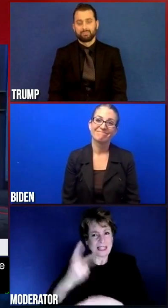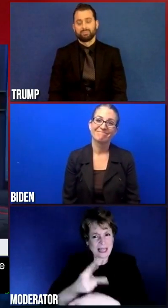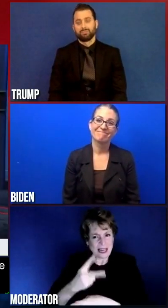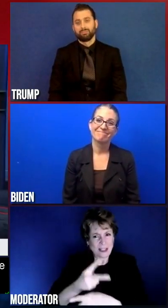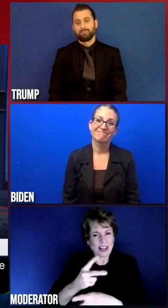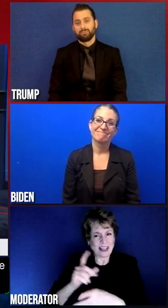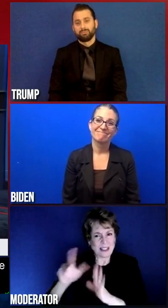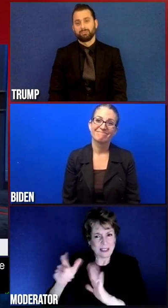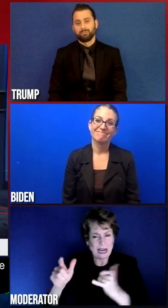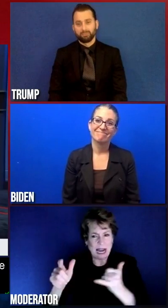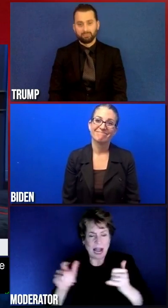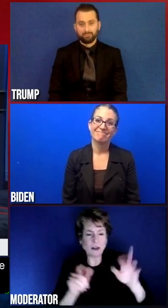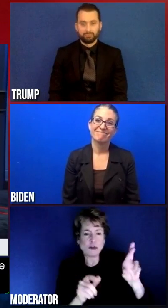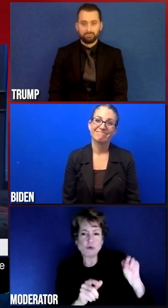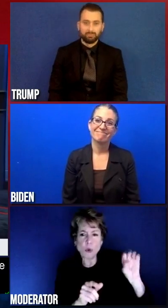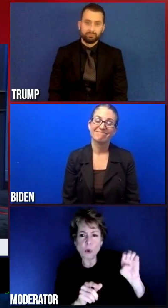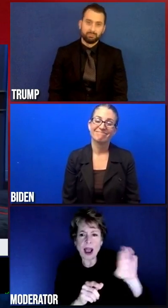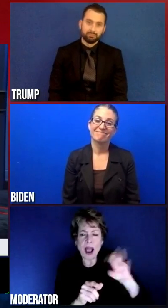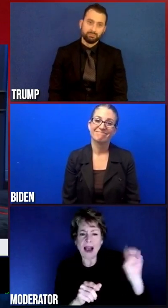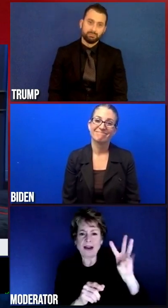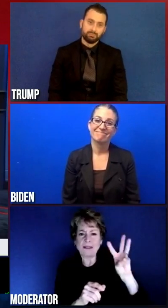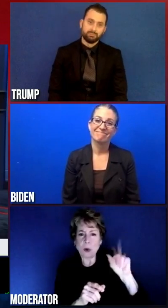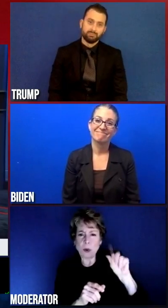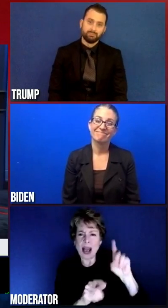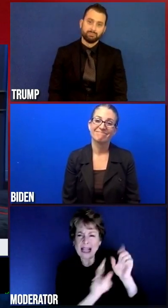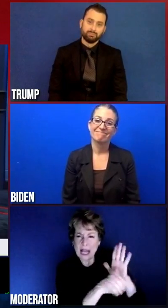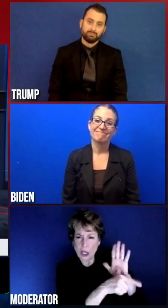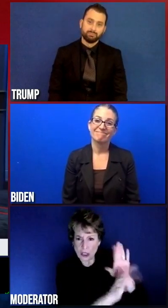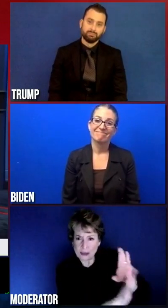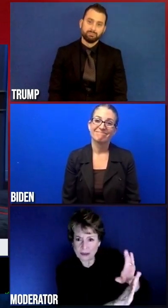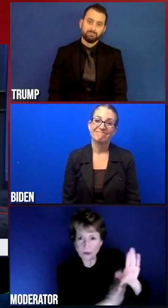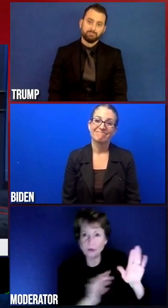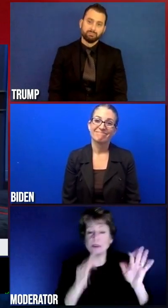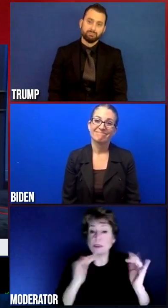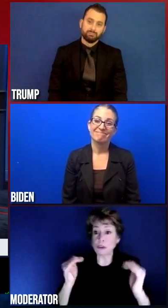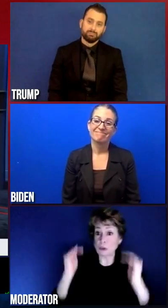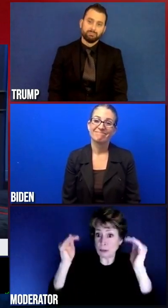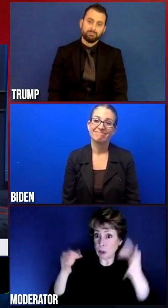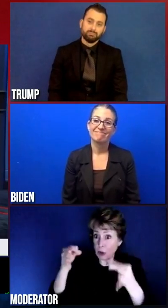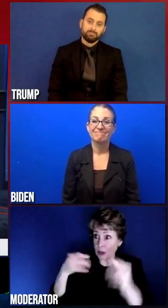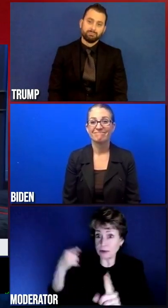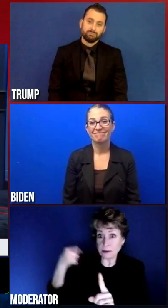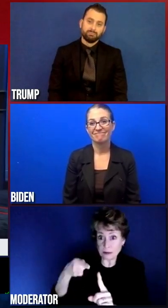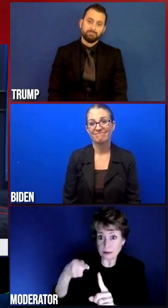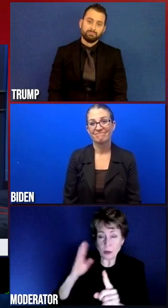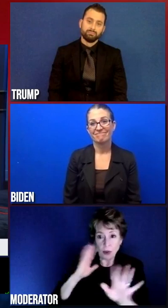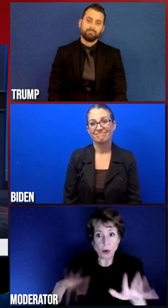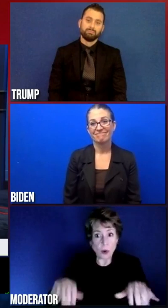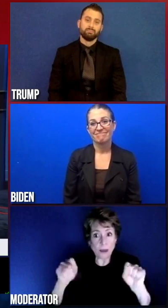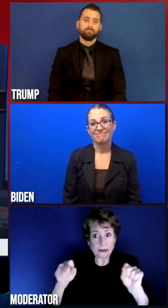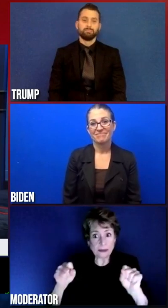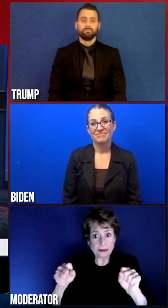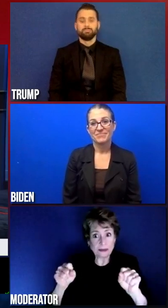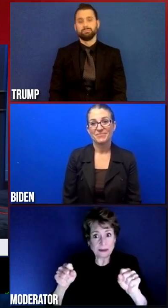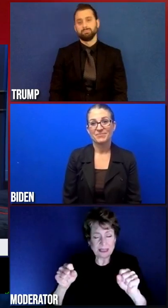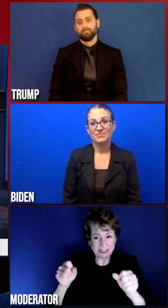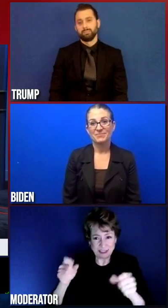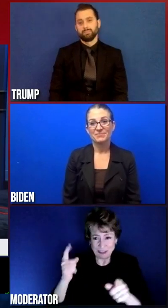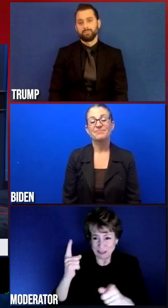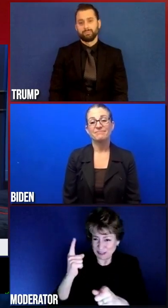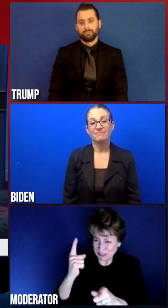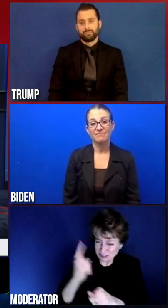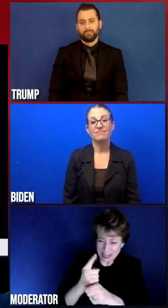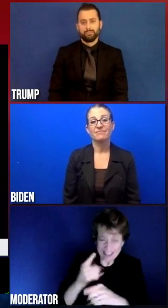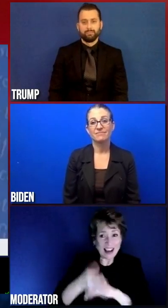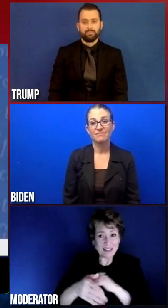will hear a case a week after the election in which the Trump administration, along with 18 state attorneys